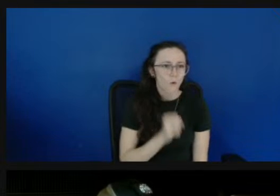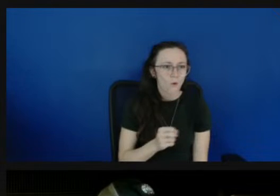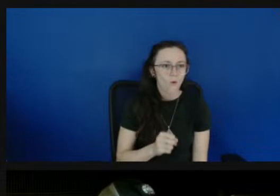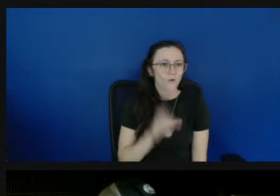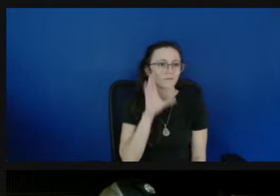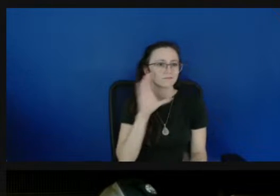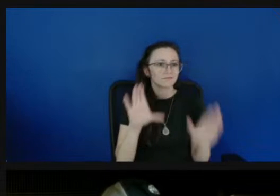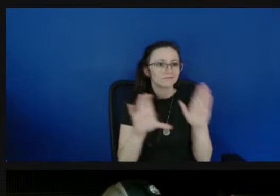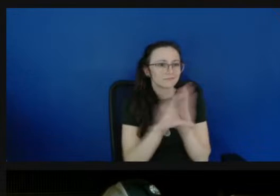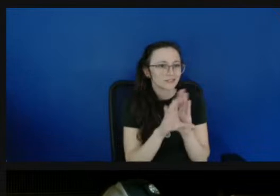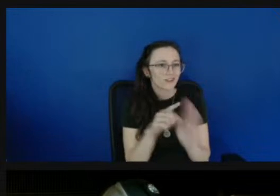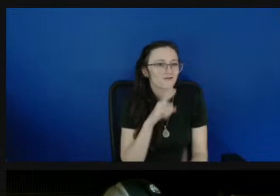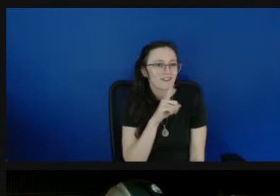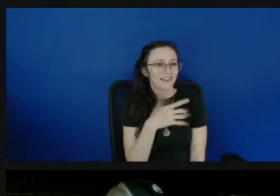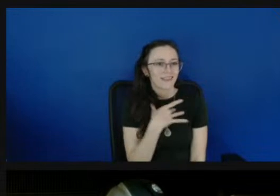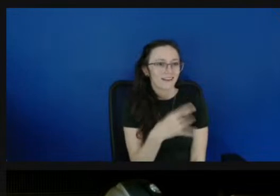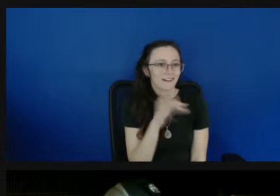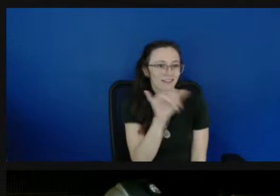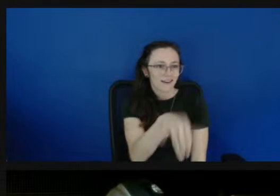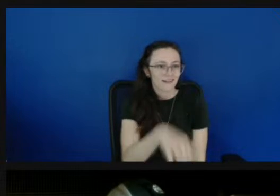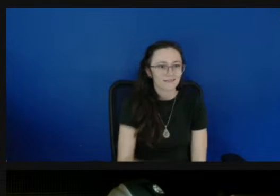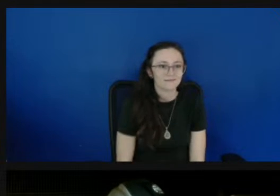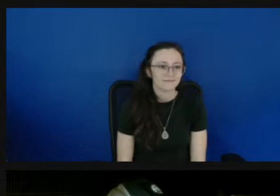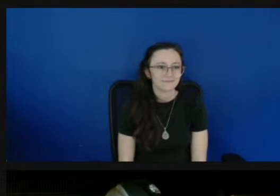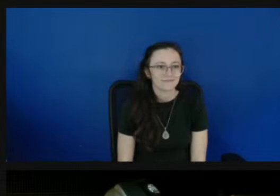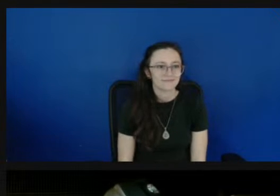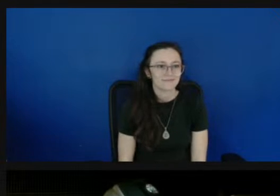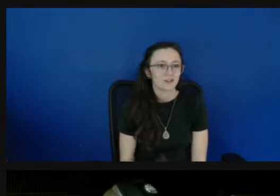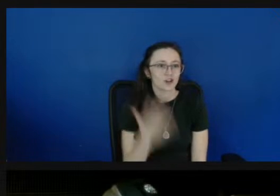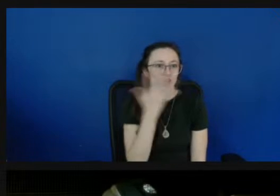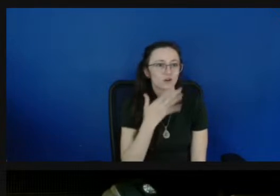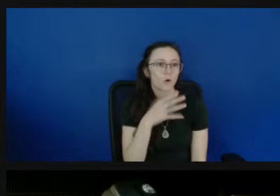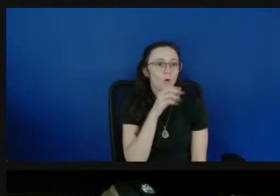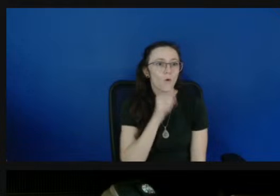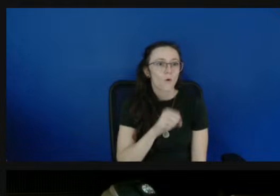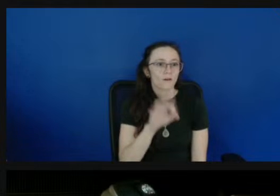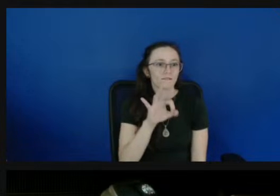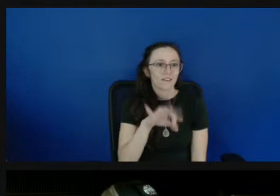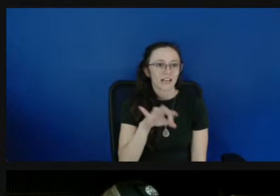footage. I just really like that whole thing. Yeah, for sure. Well done, USGS there.